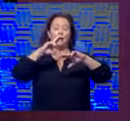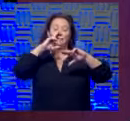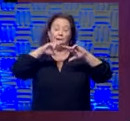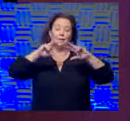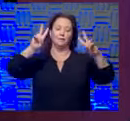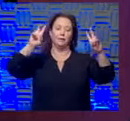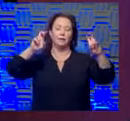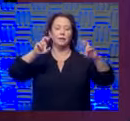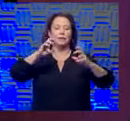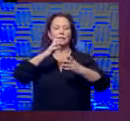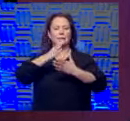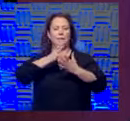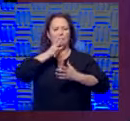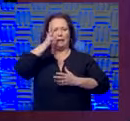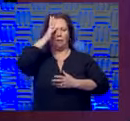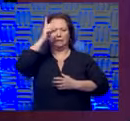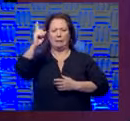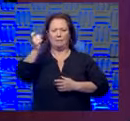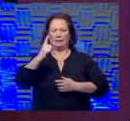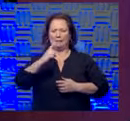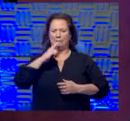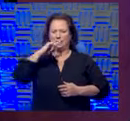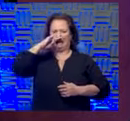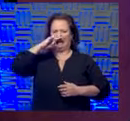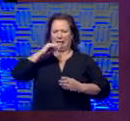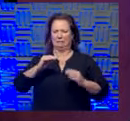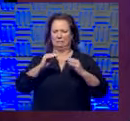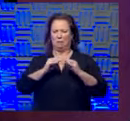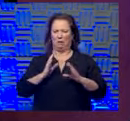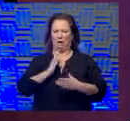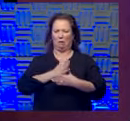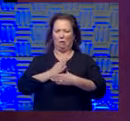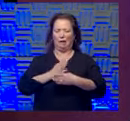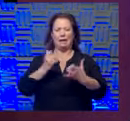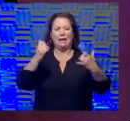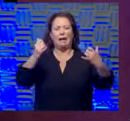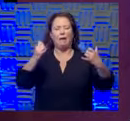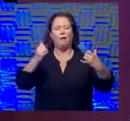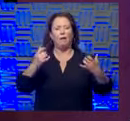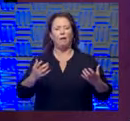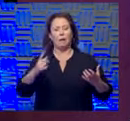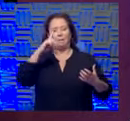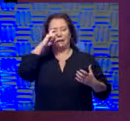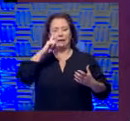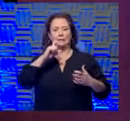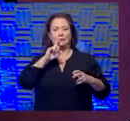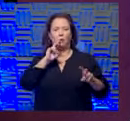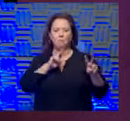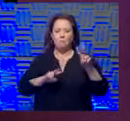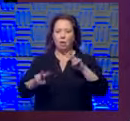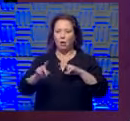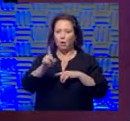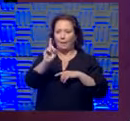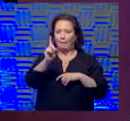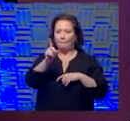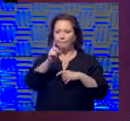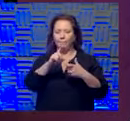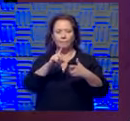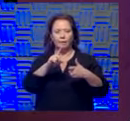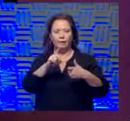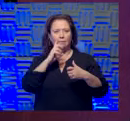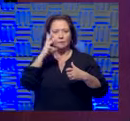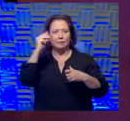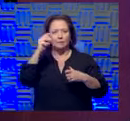because some of the parents are coming back saying, "You've made my kid even more annoying," and because their hallway monitor saying, Right. "You just came